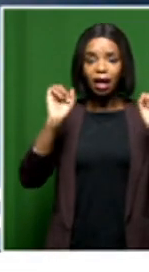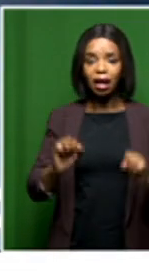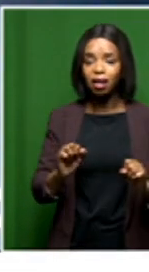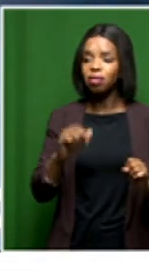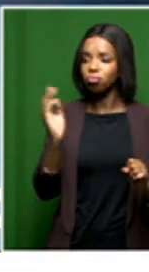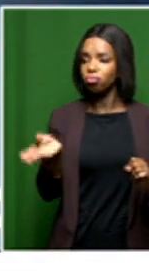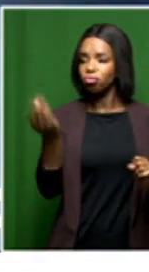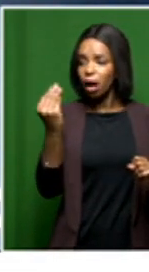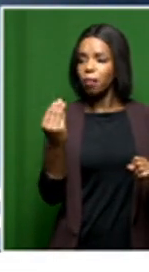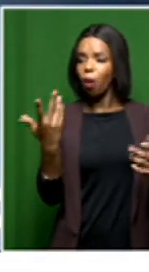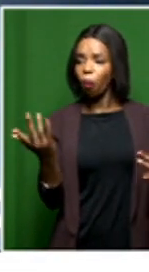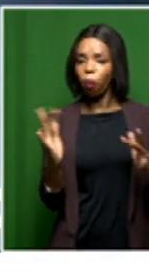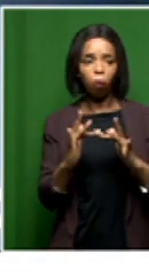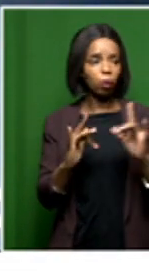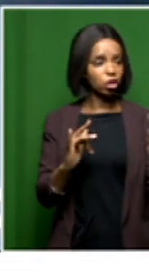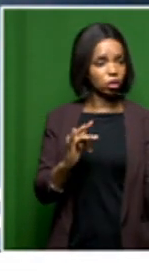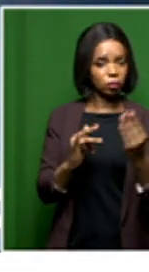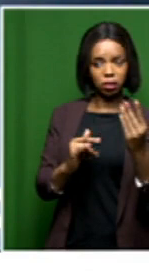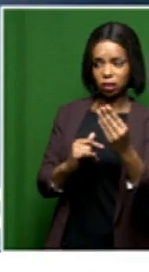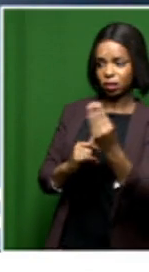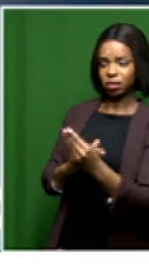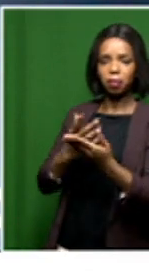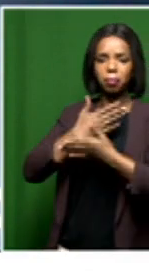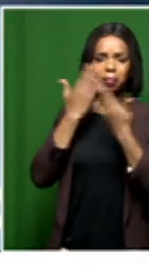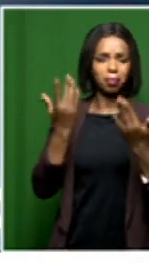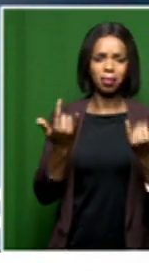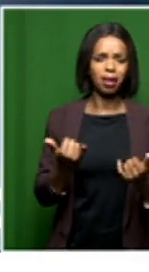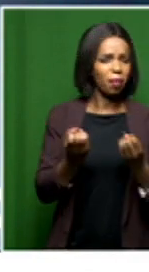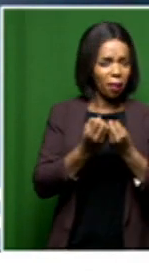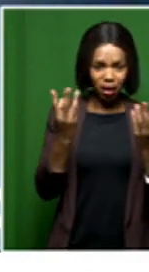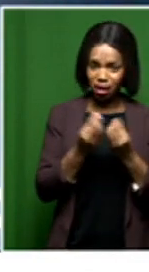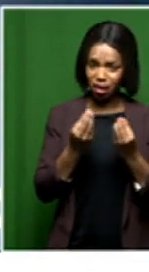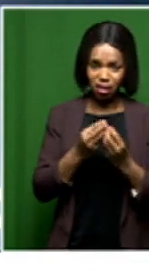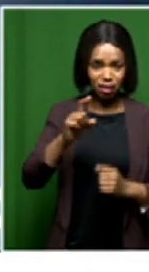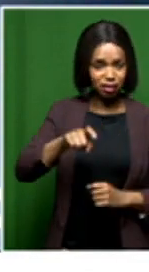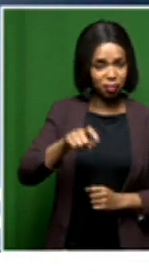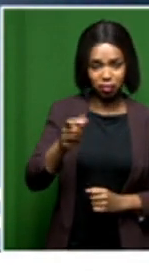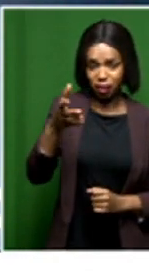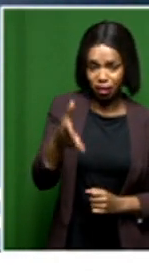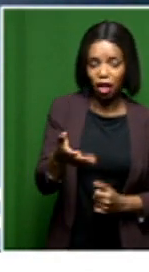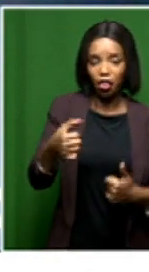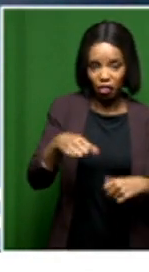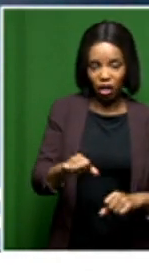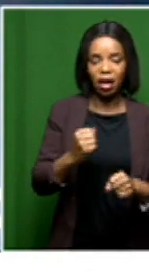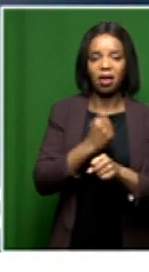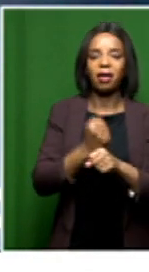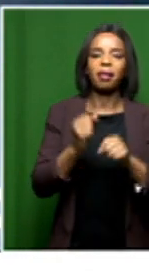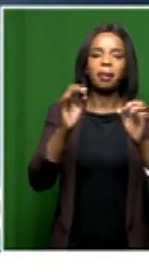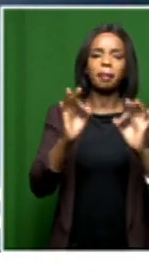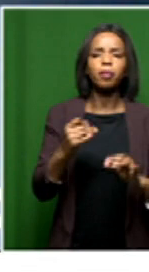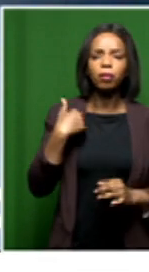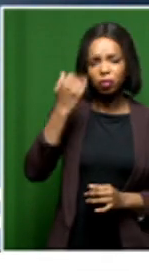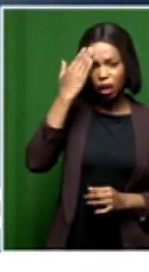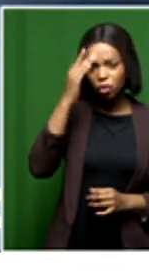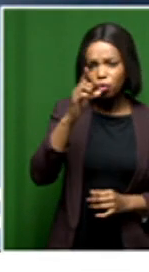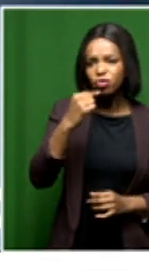many things that have to be in line in order for this to work. And I understand you saying that there are, certain aspects that will still go